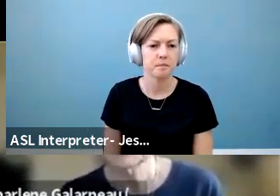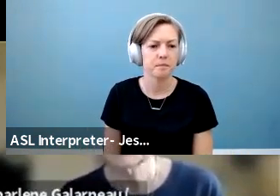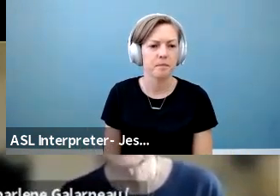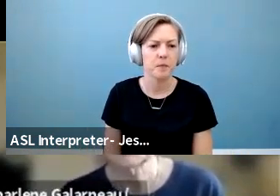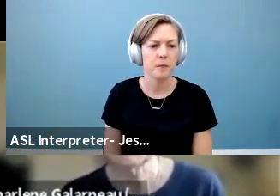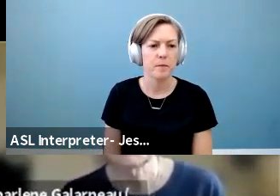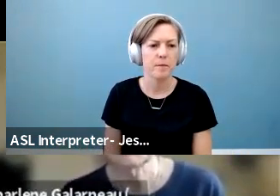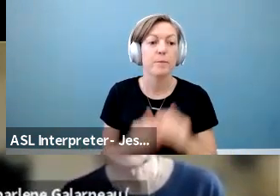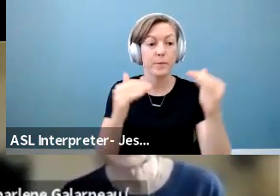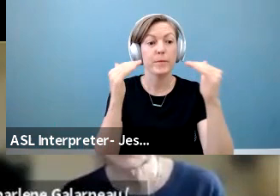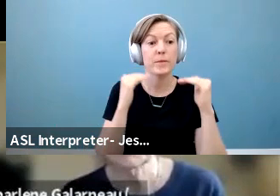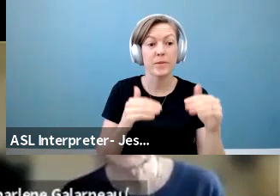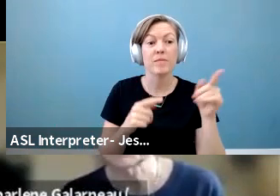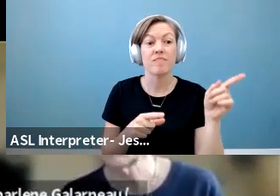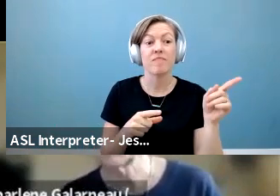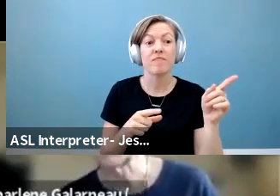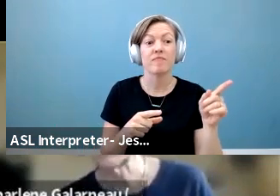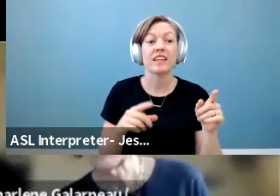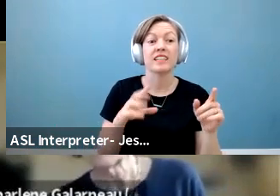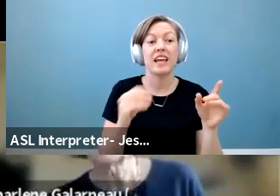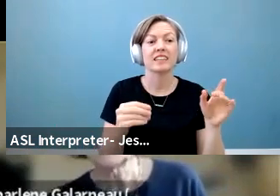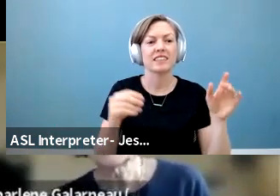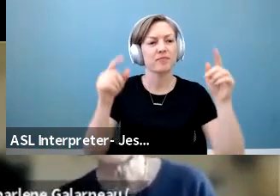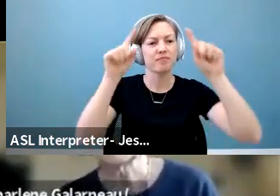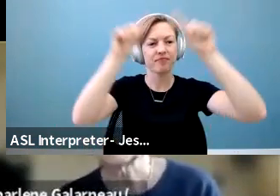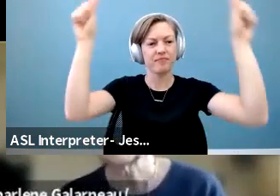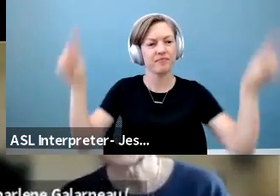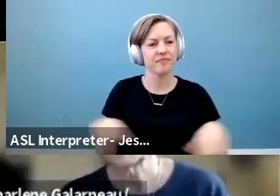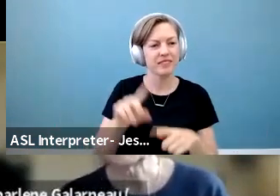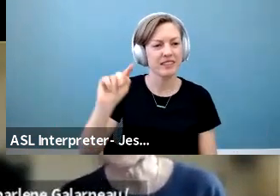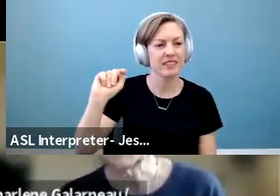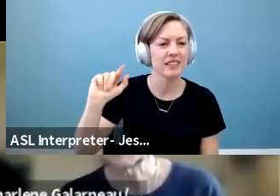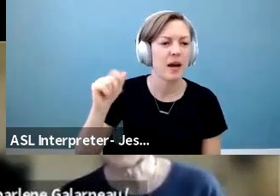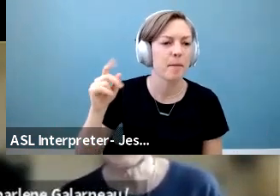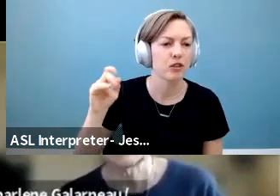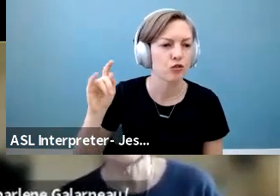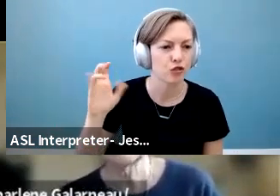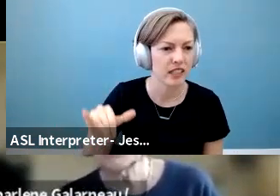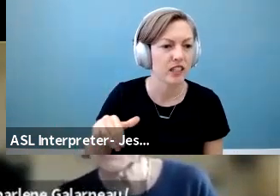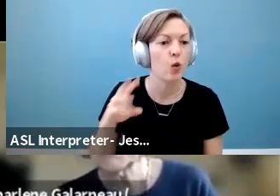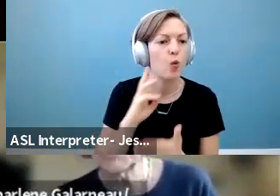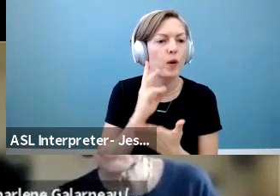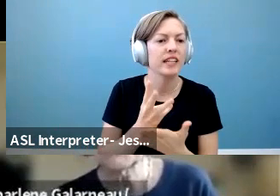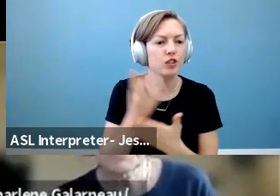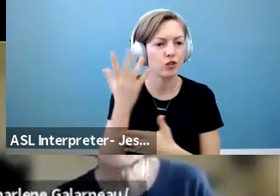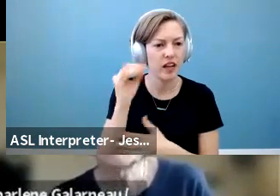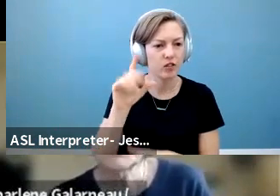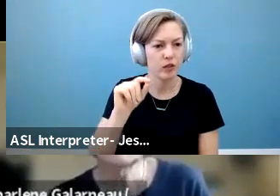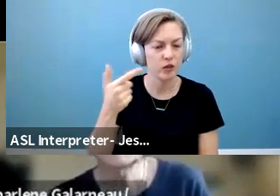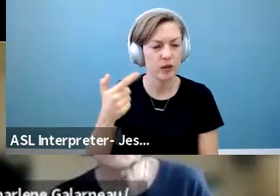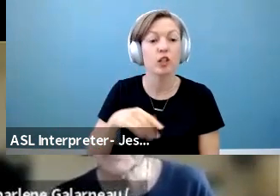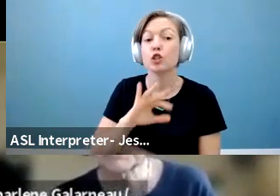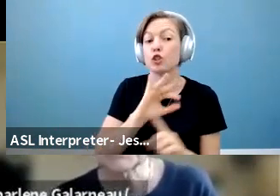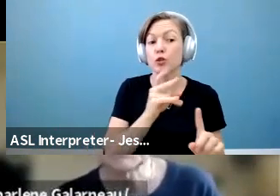This next tapestry, the Witness Tree of 2021, is Judy's vision of how we